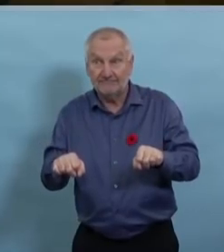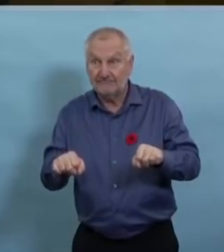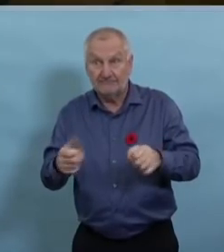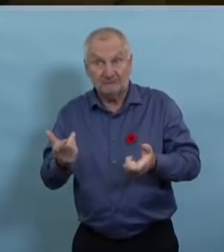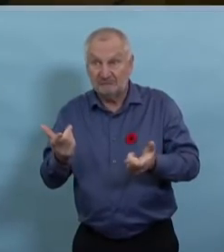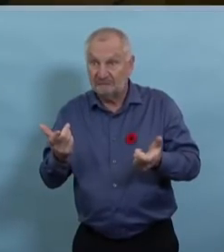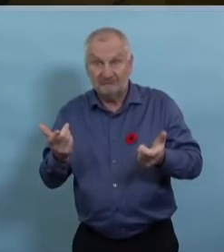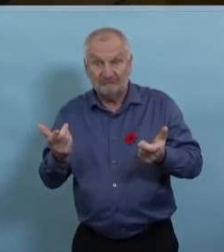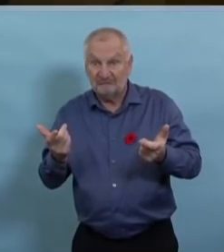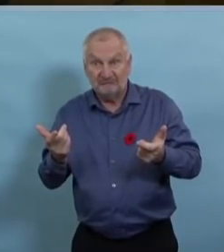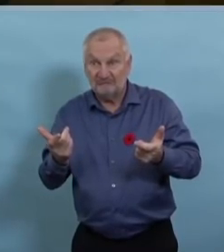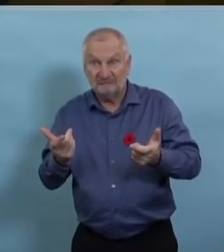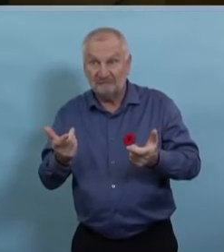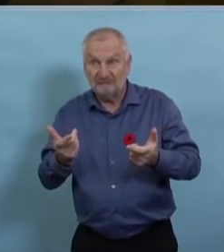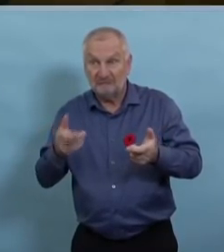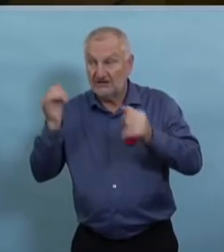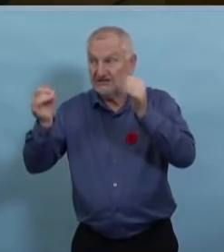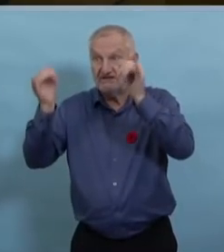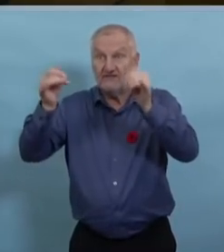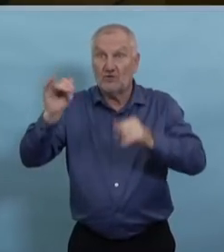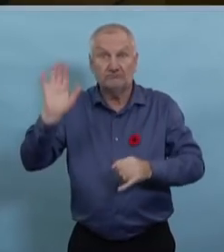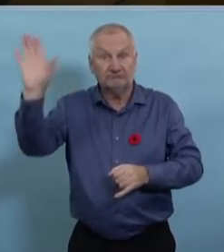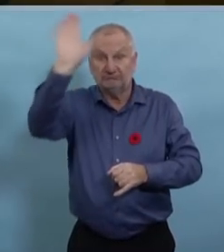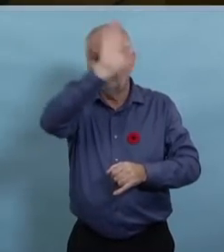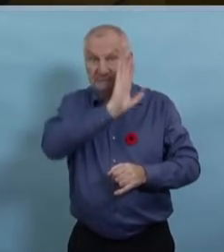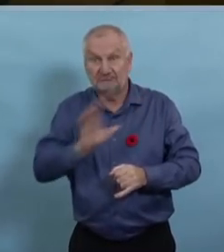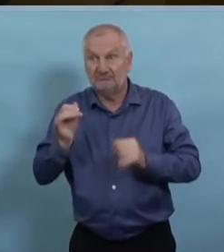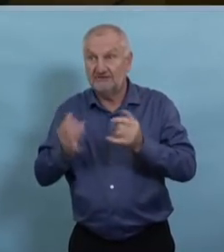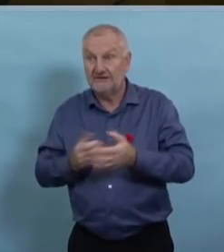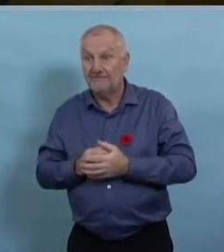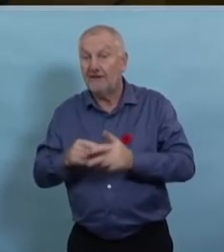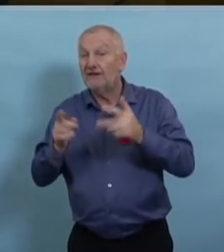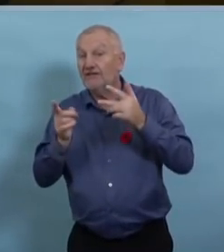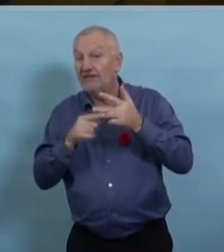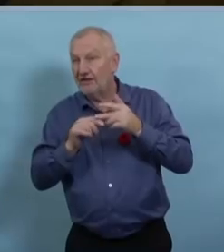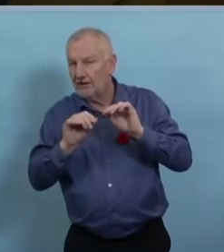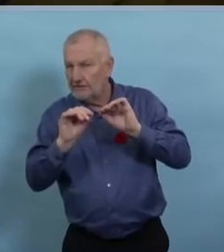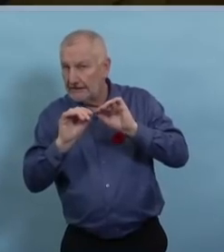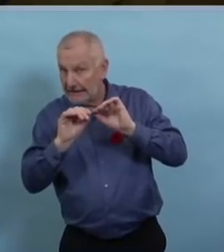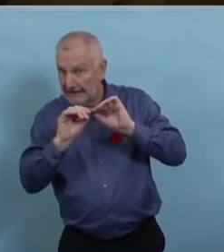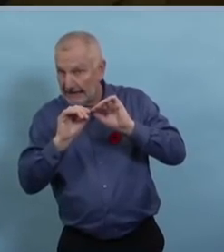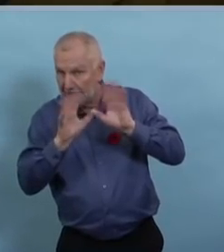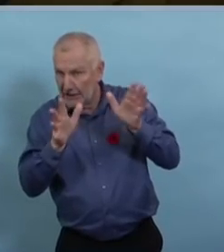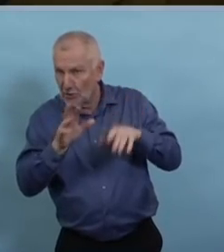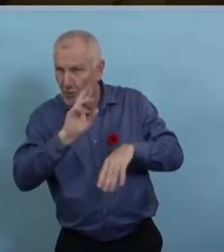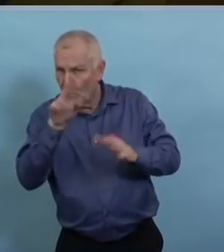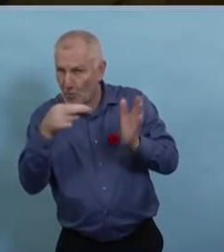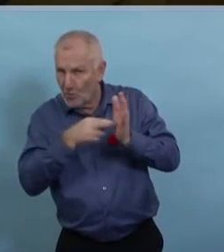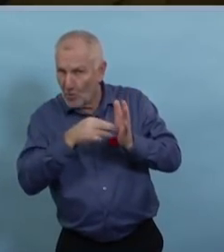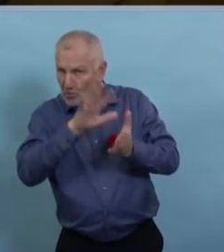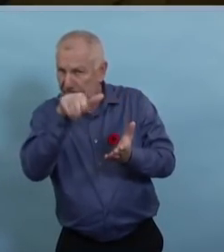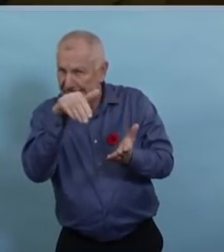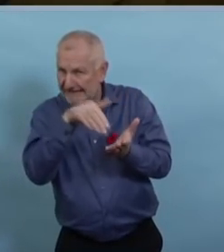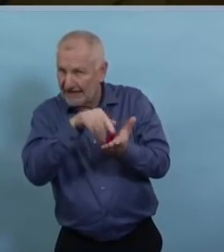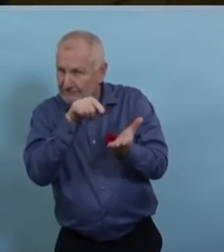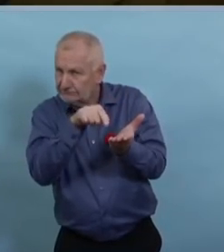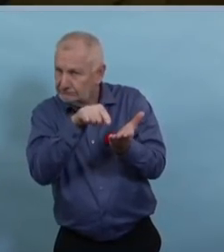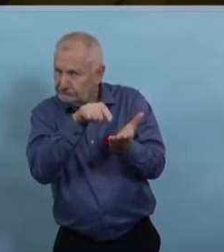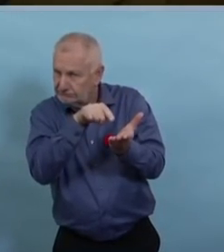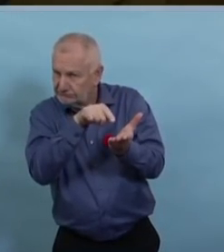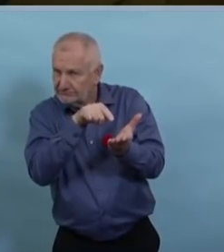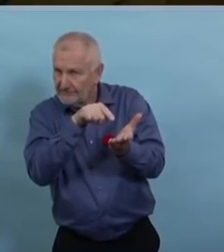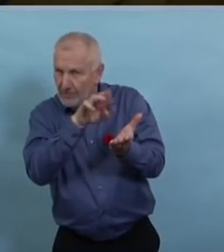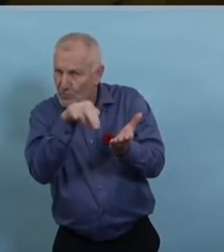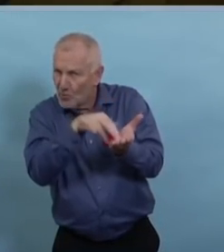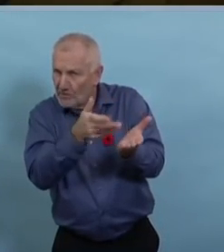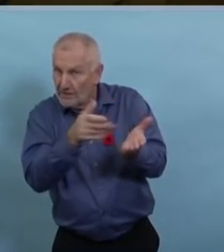Okay, and just so I'm perfectly clear on the role of the center, the center provides simply support for